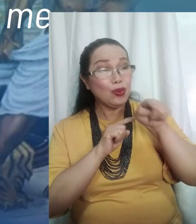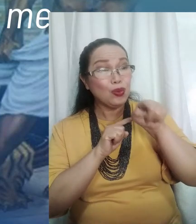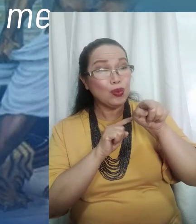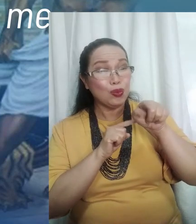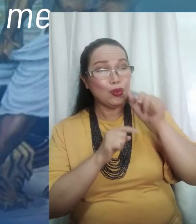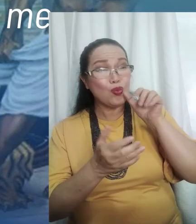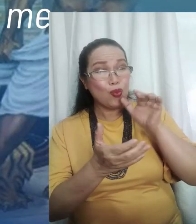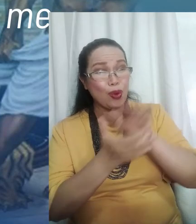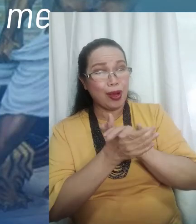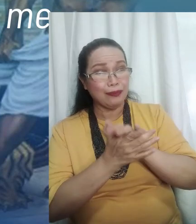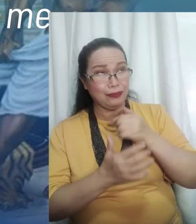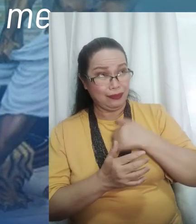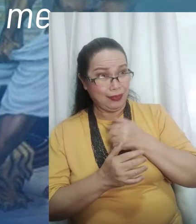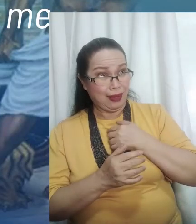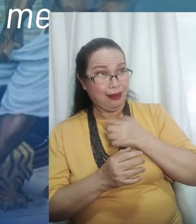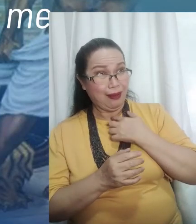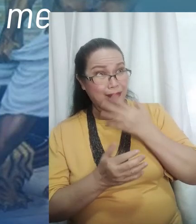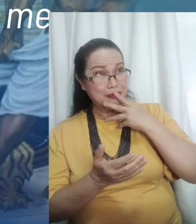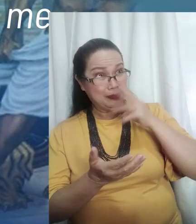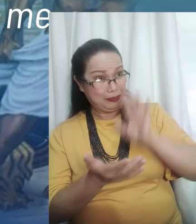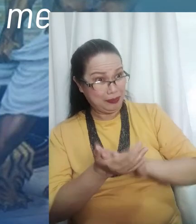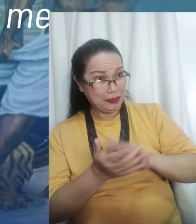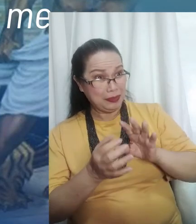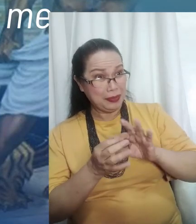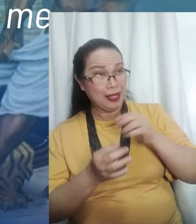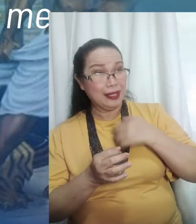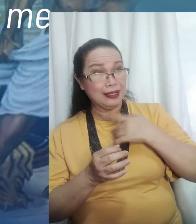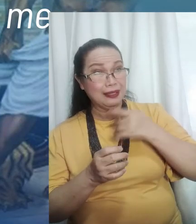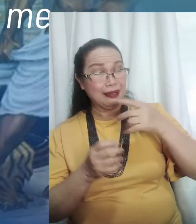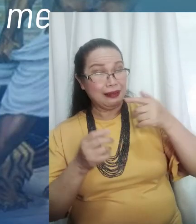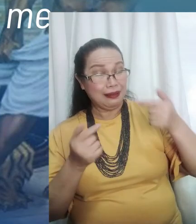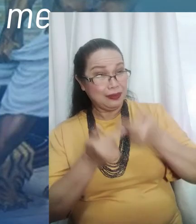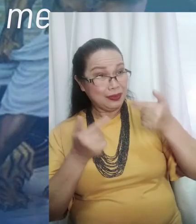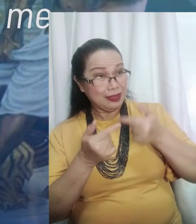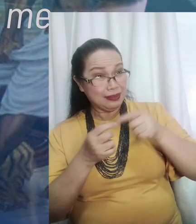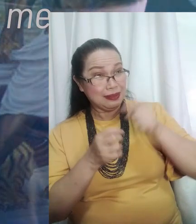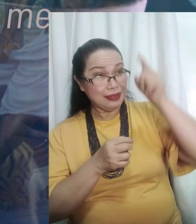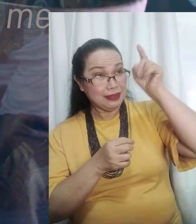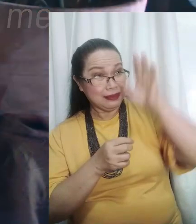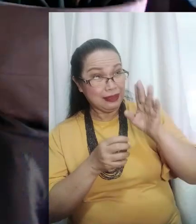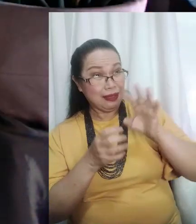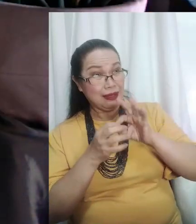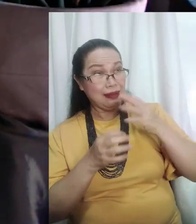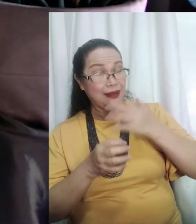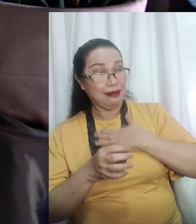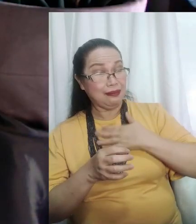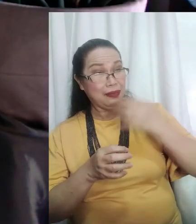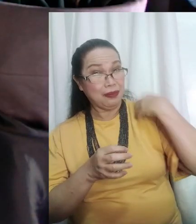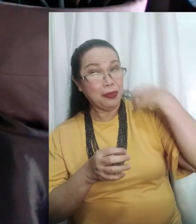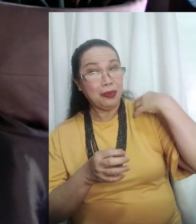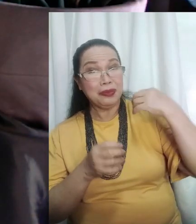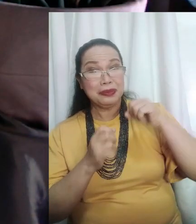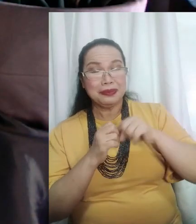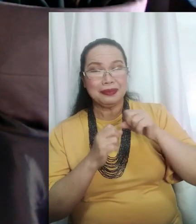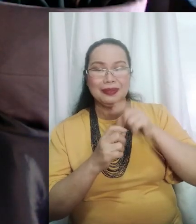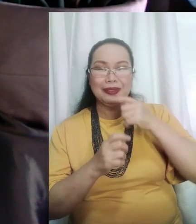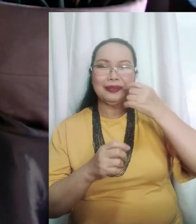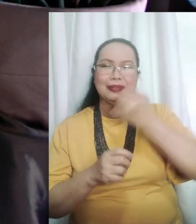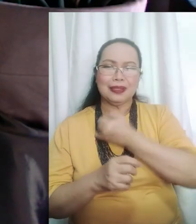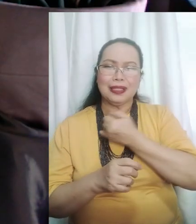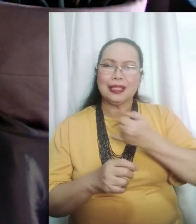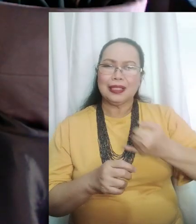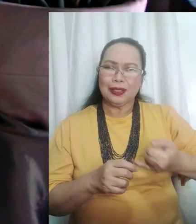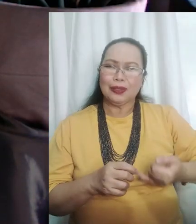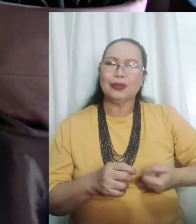could I do such a wicked thing and sin against God?" And though she spoke to Joseph